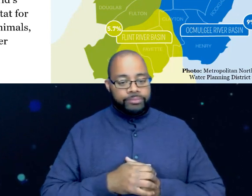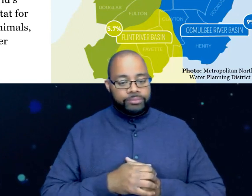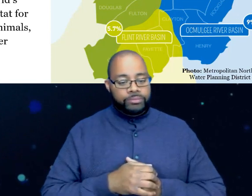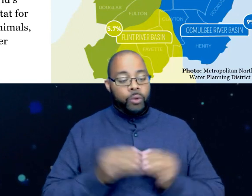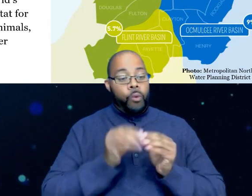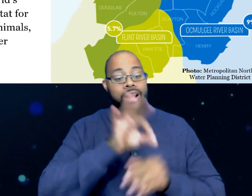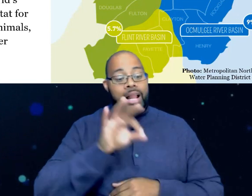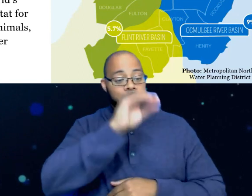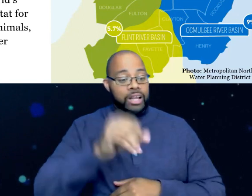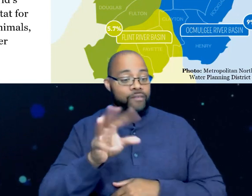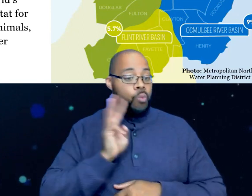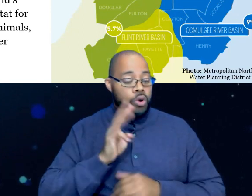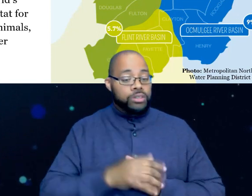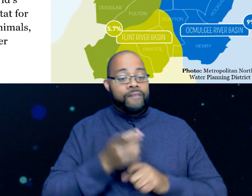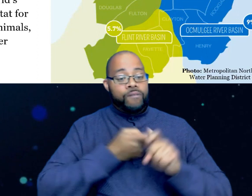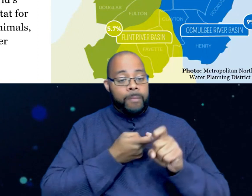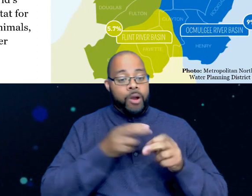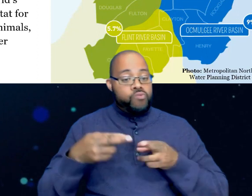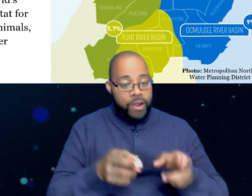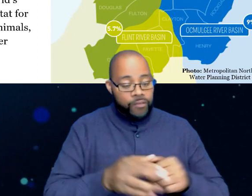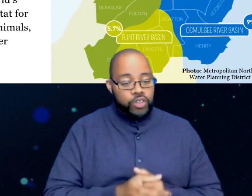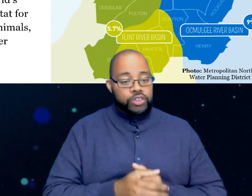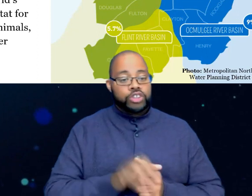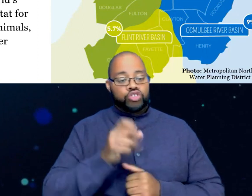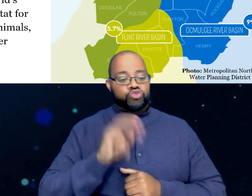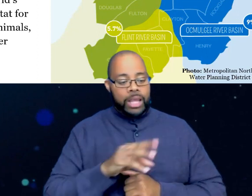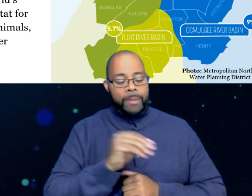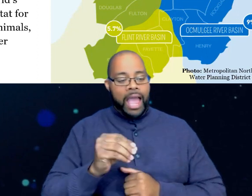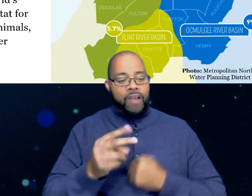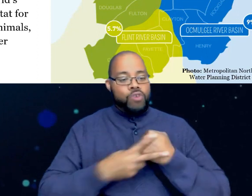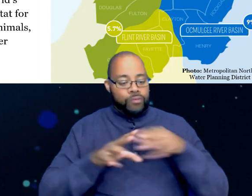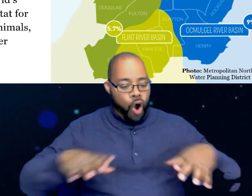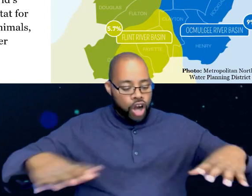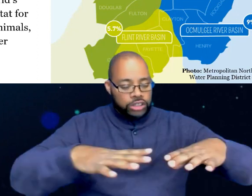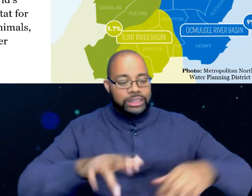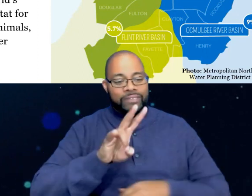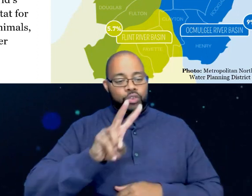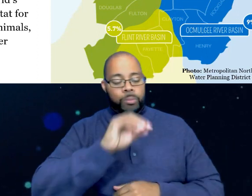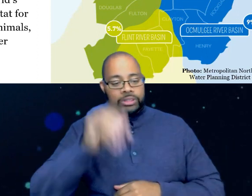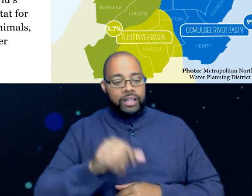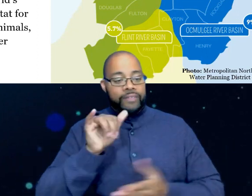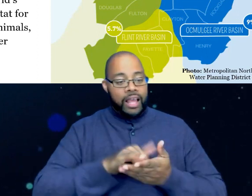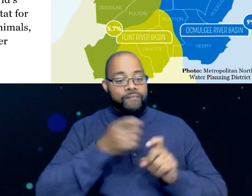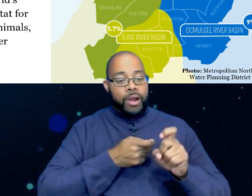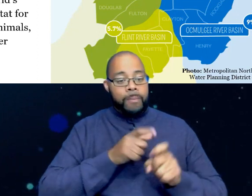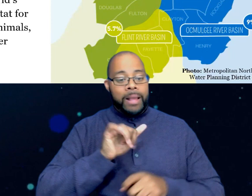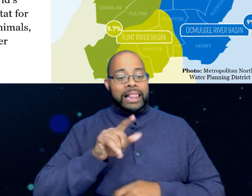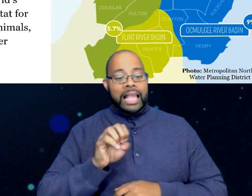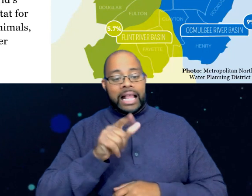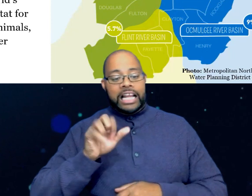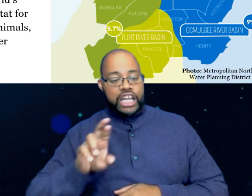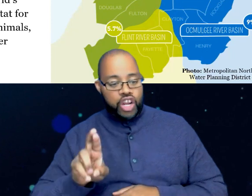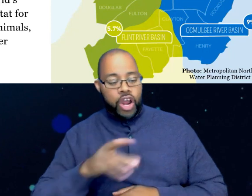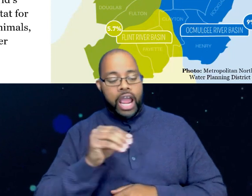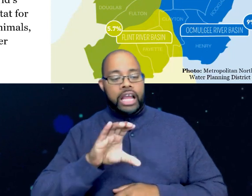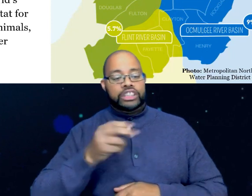than 99% of our water comes from rivers, streams, and reservoirs, with 72% of it coming from Lake Lanier and